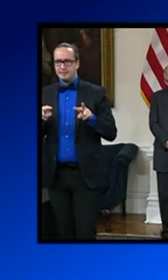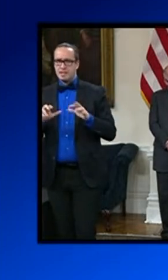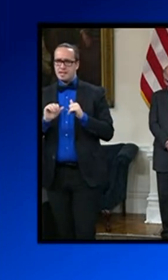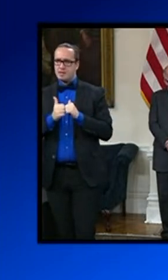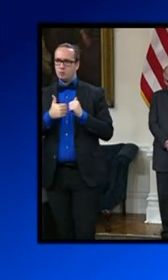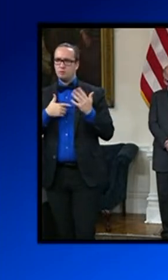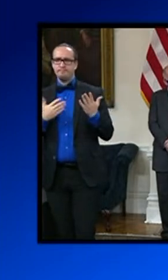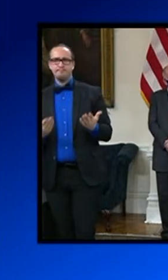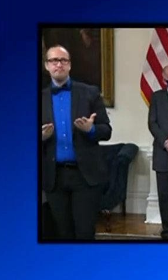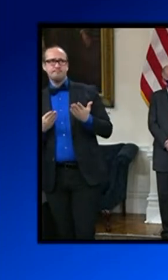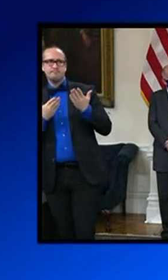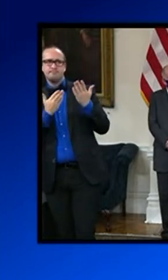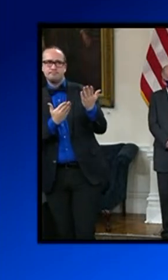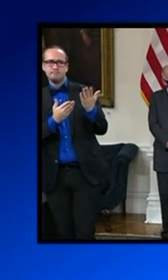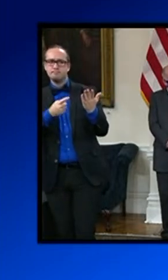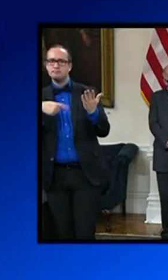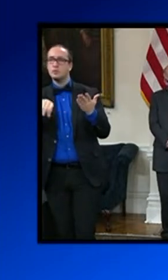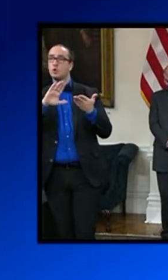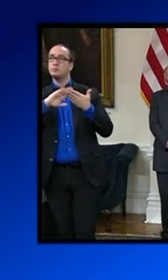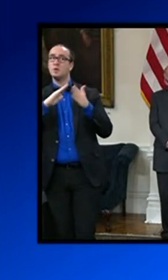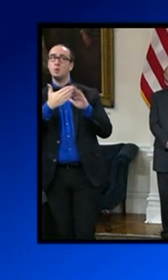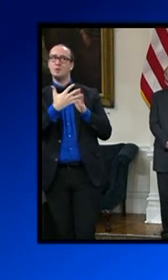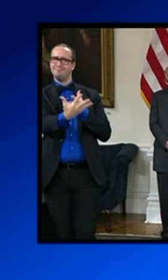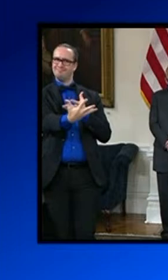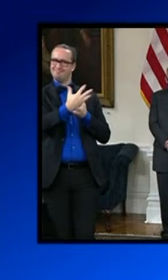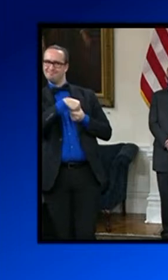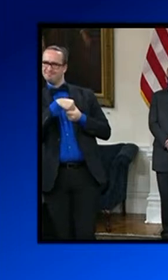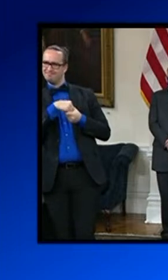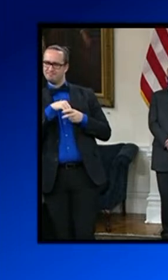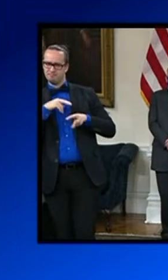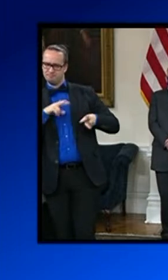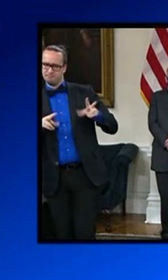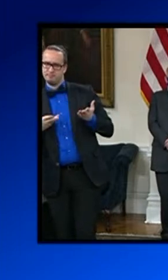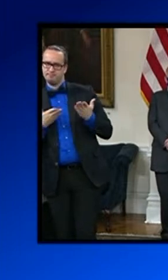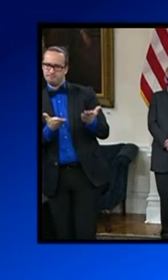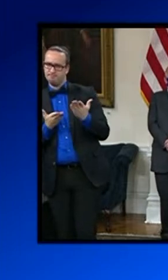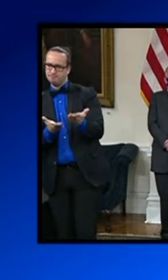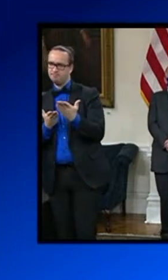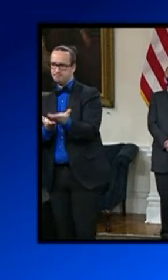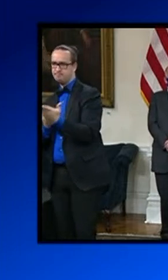communities of interest to have COVID-19 vaccine clinics.